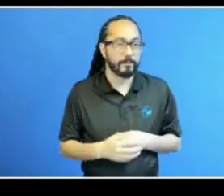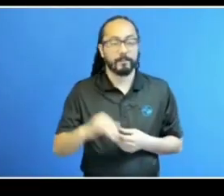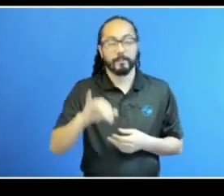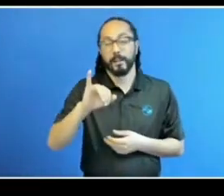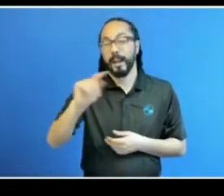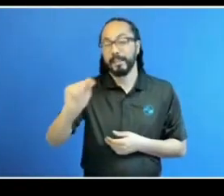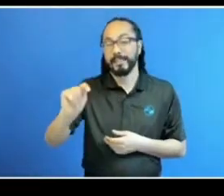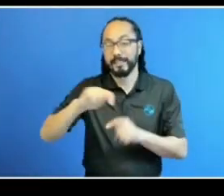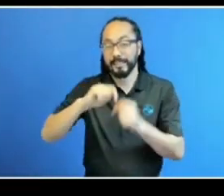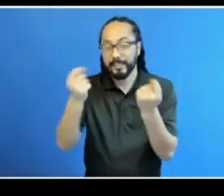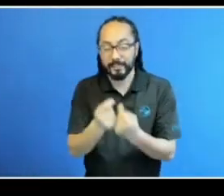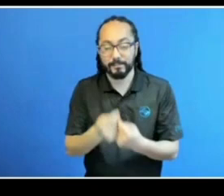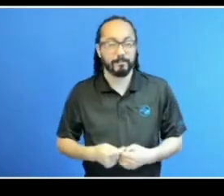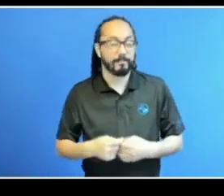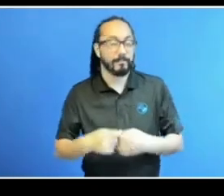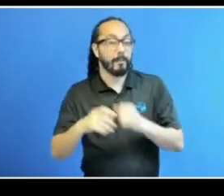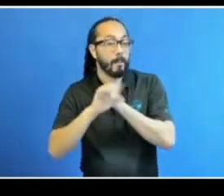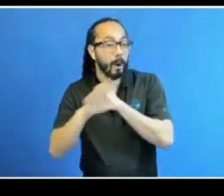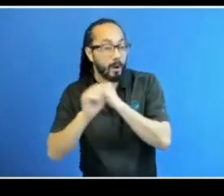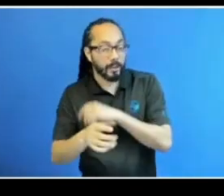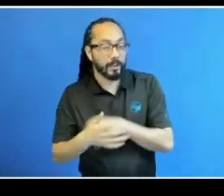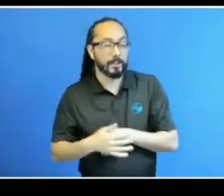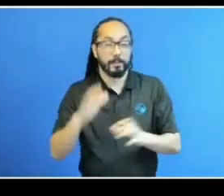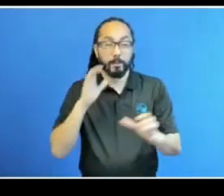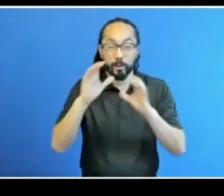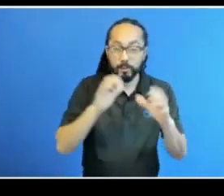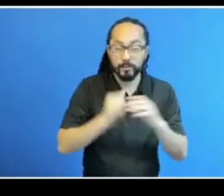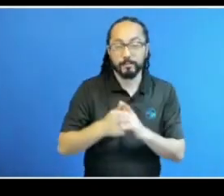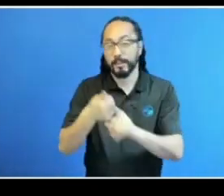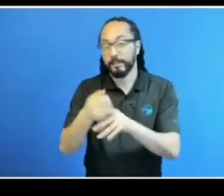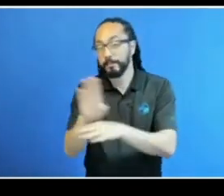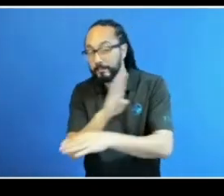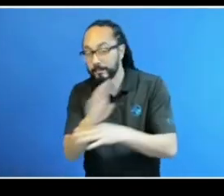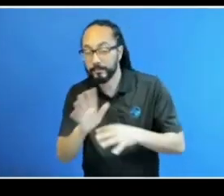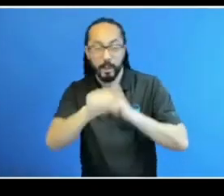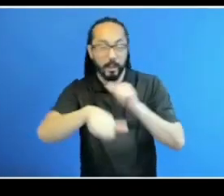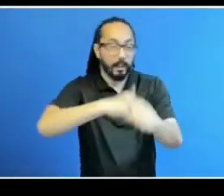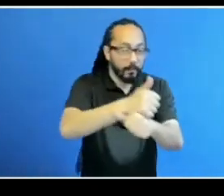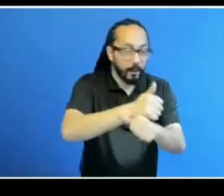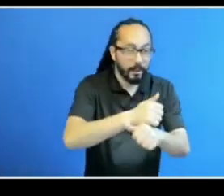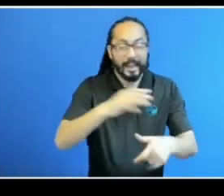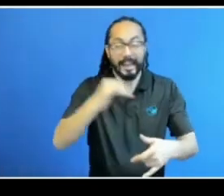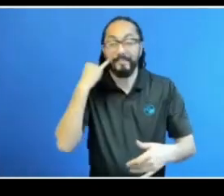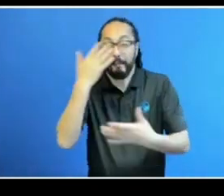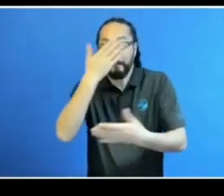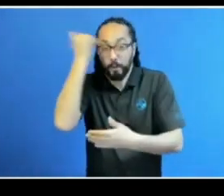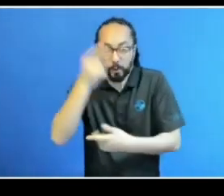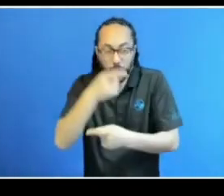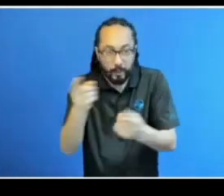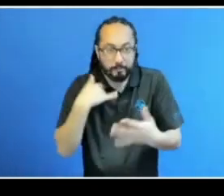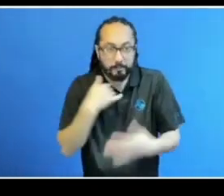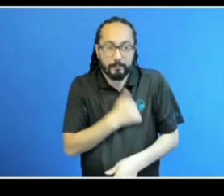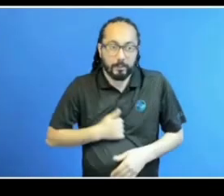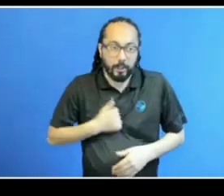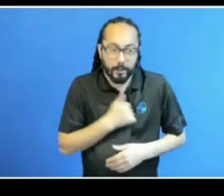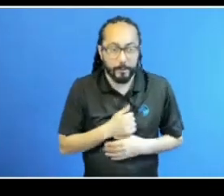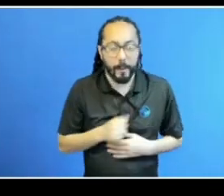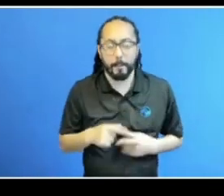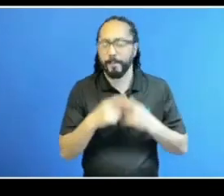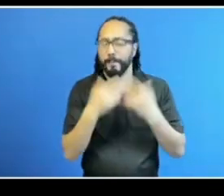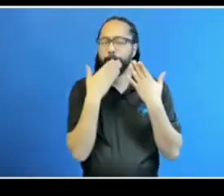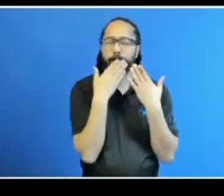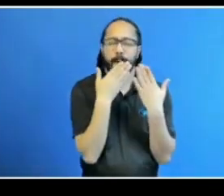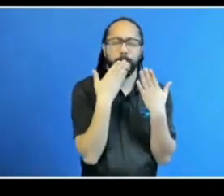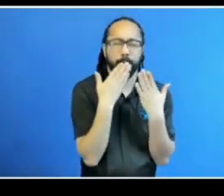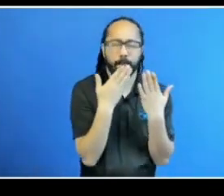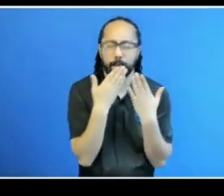team, marketing, communications, entrepreneurship, alumni. If I forgot you, I'm sorry. But thank you for everybody